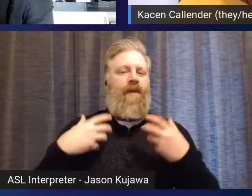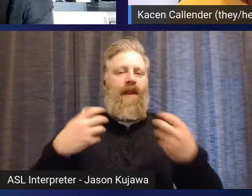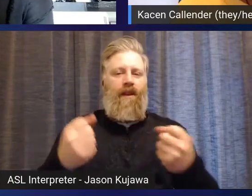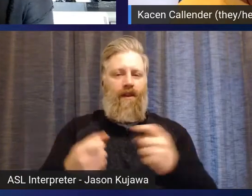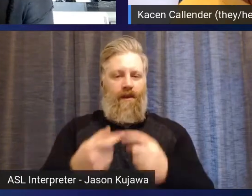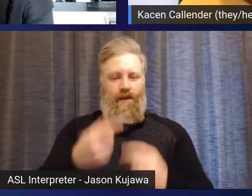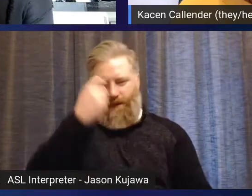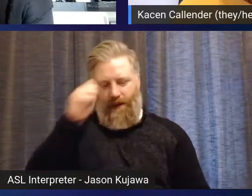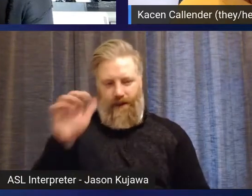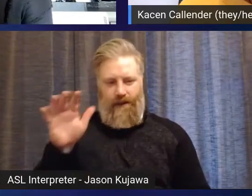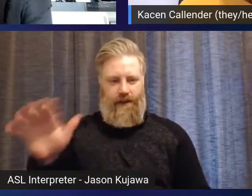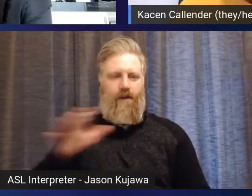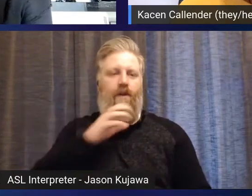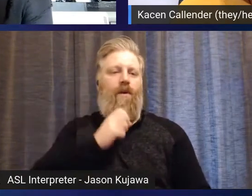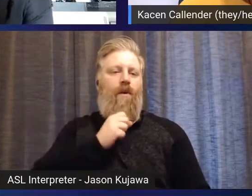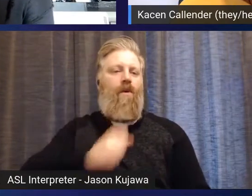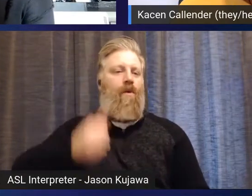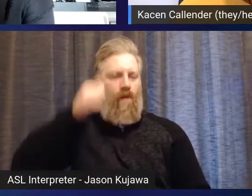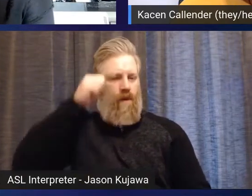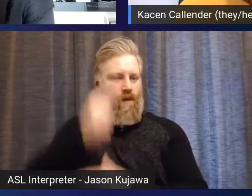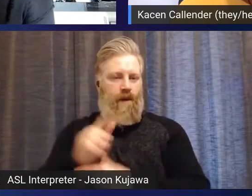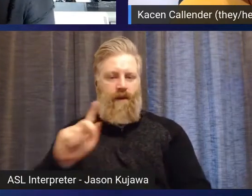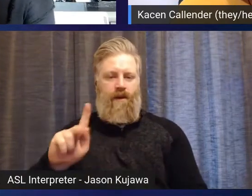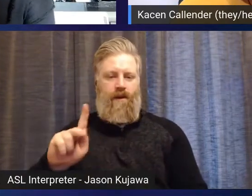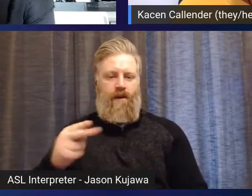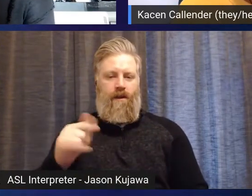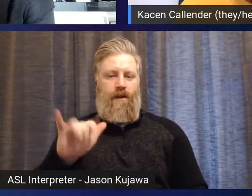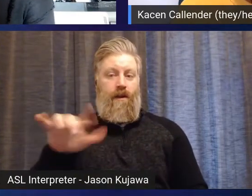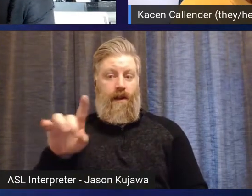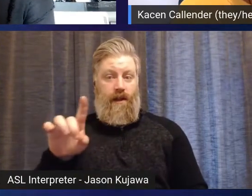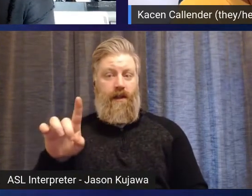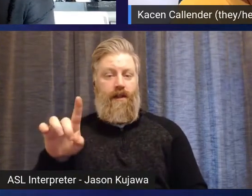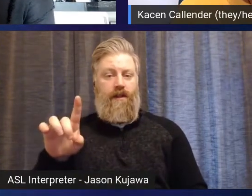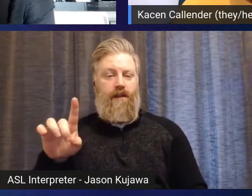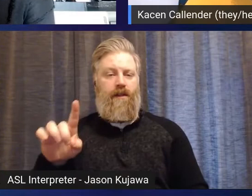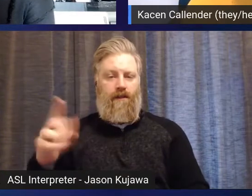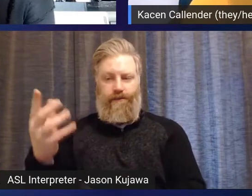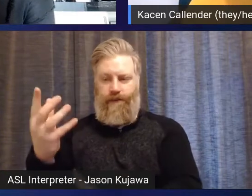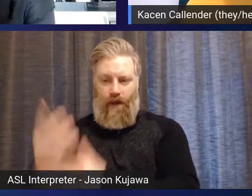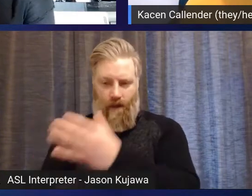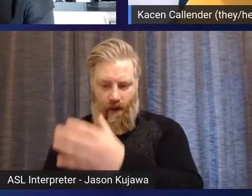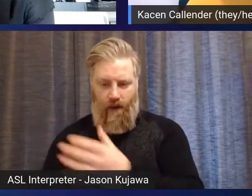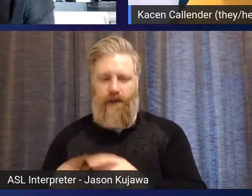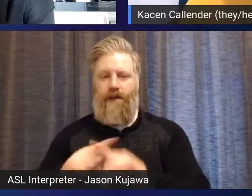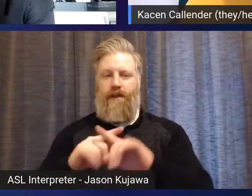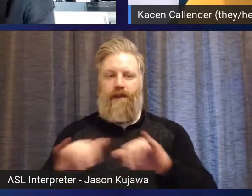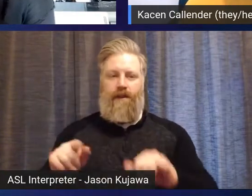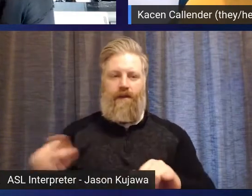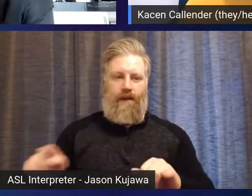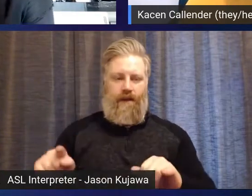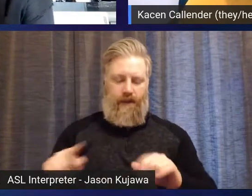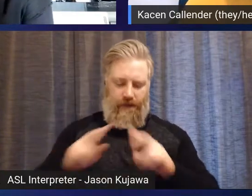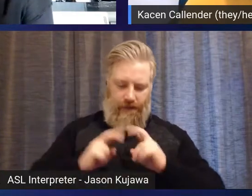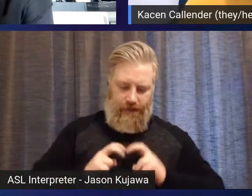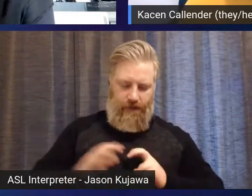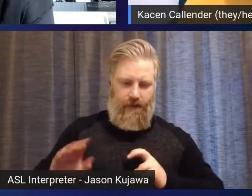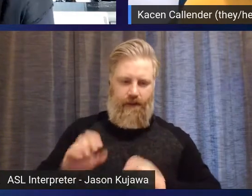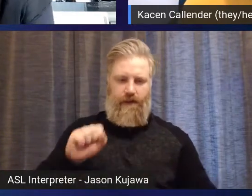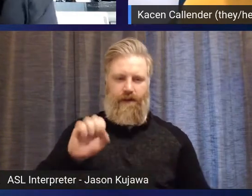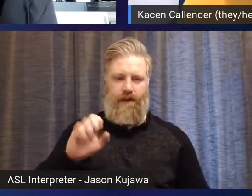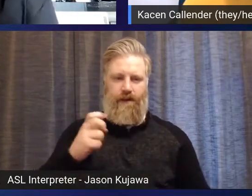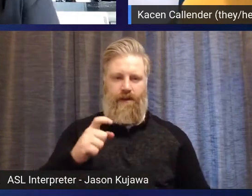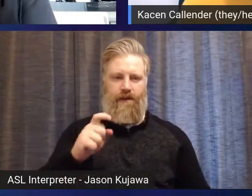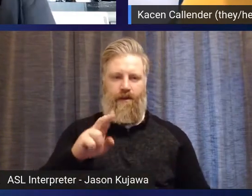death of his older brother, Khalid, while also questioning his sexuality. Perfect. You know what? You pulled it off,